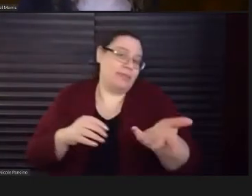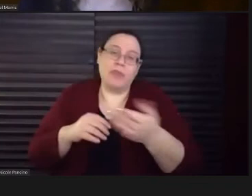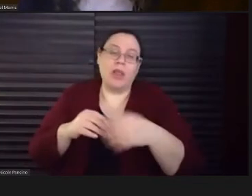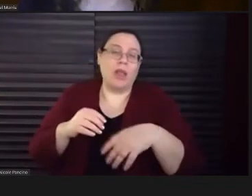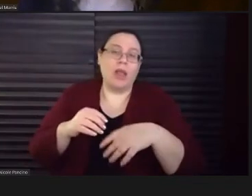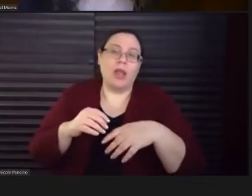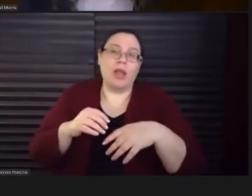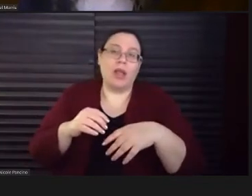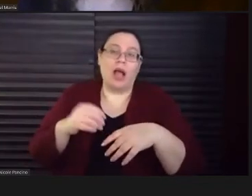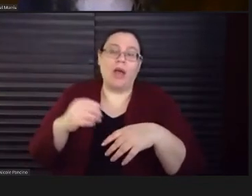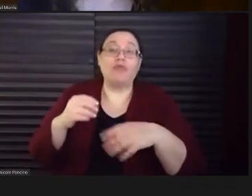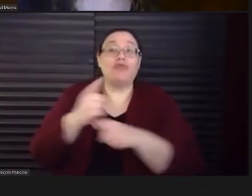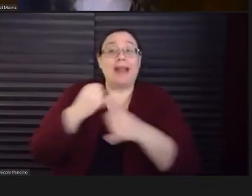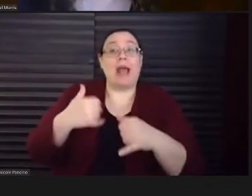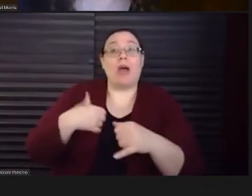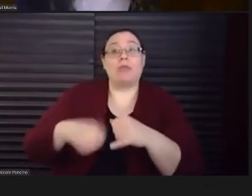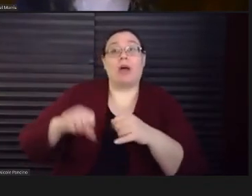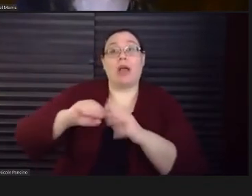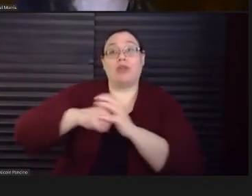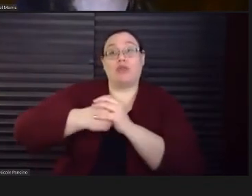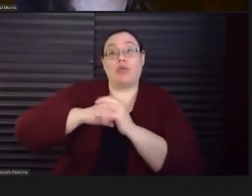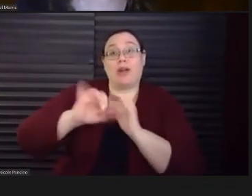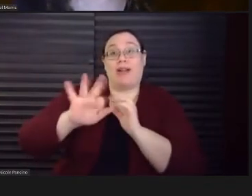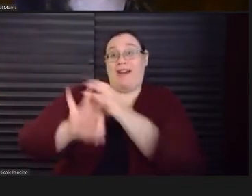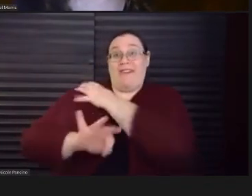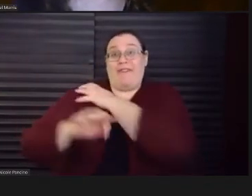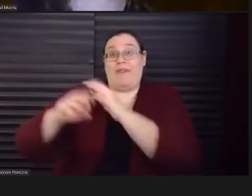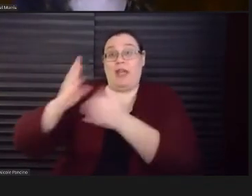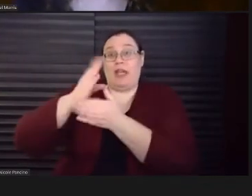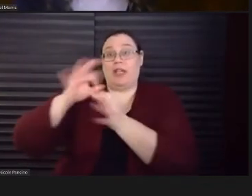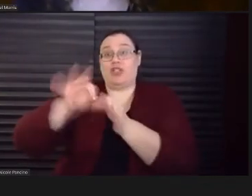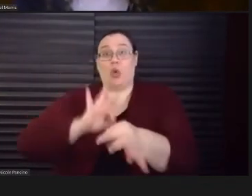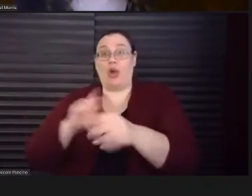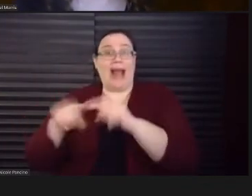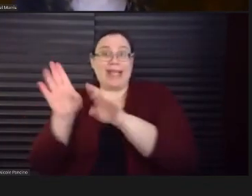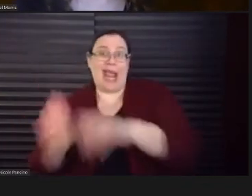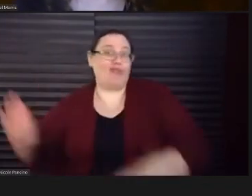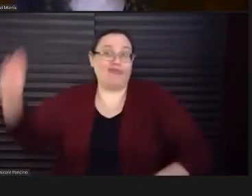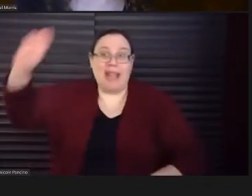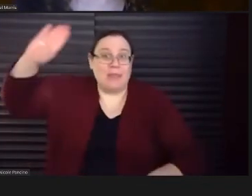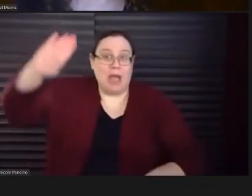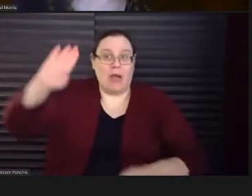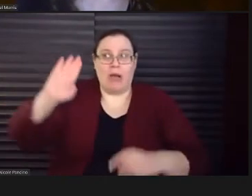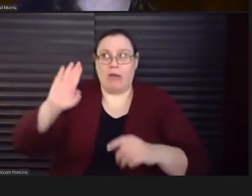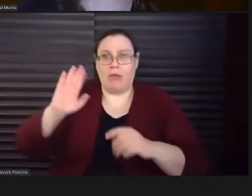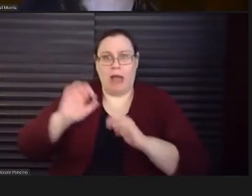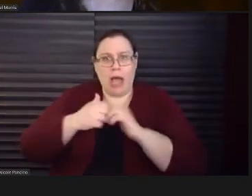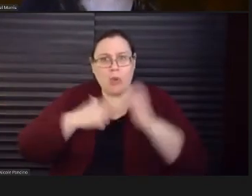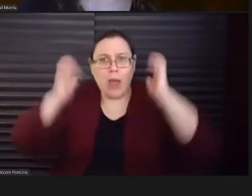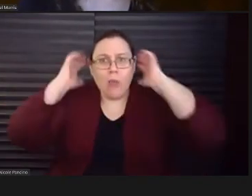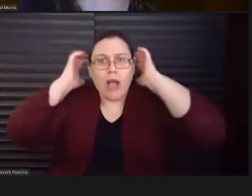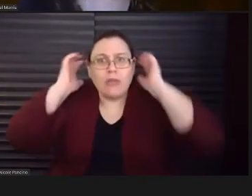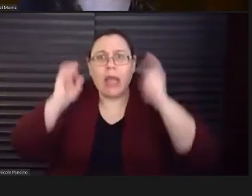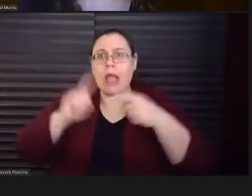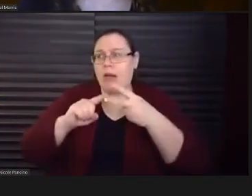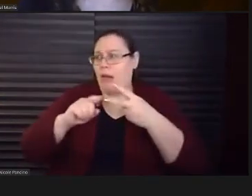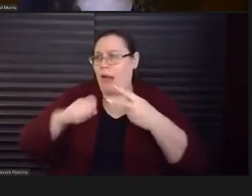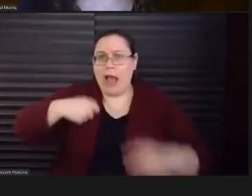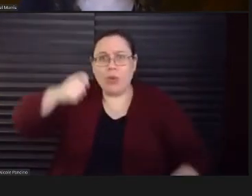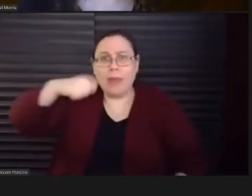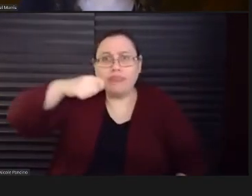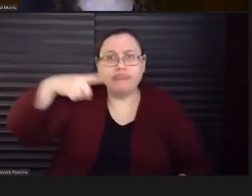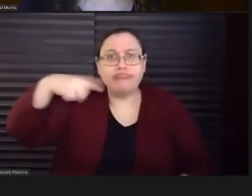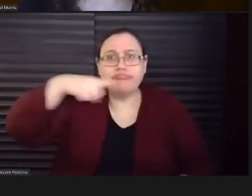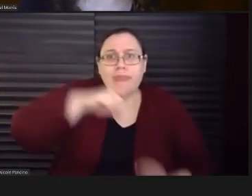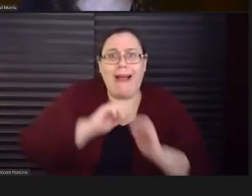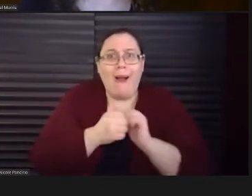rotator cuff right now. I can't raise my arm, so I'm thinking, okay, how am I going to wash my hair? How am I going to brush my teeth? It is these